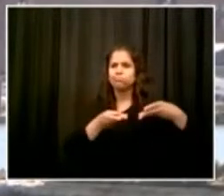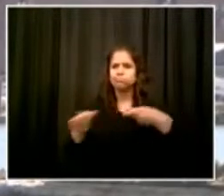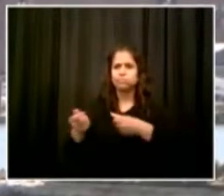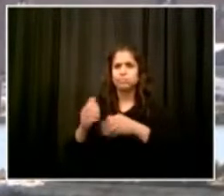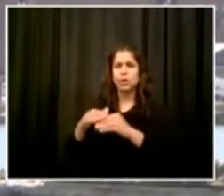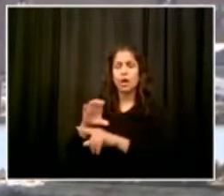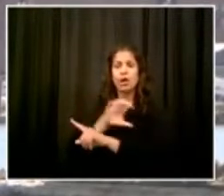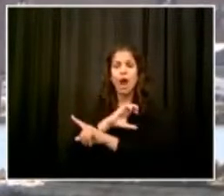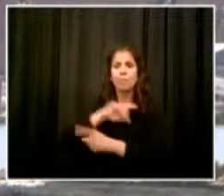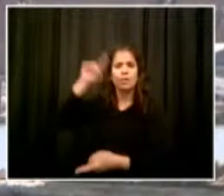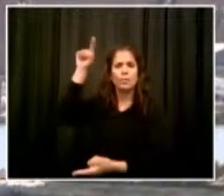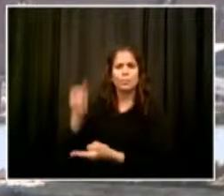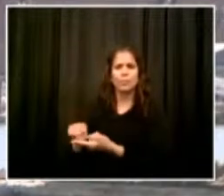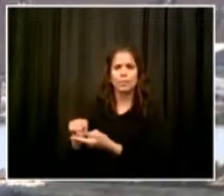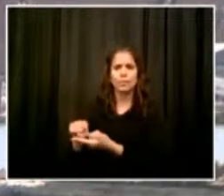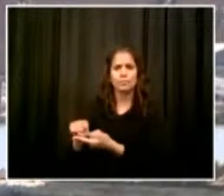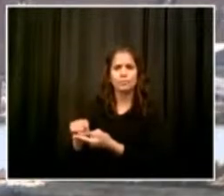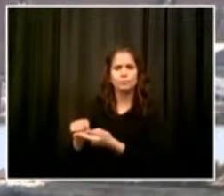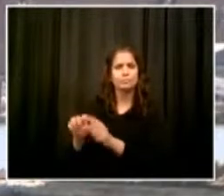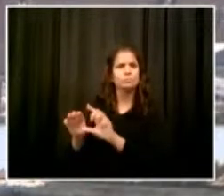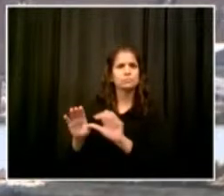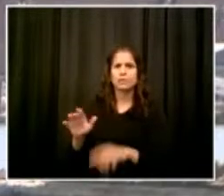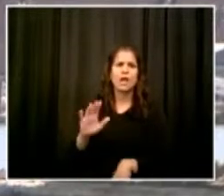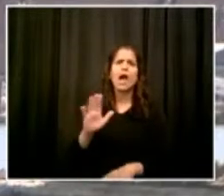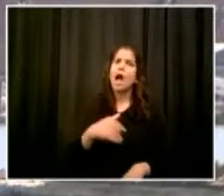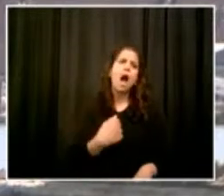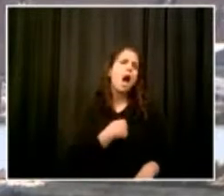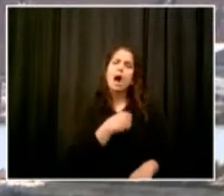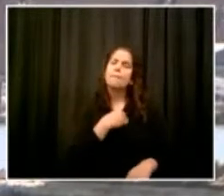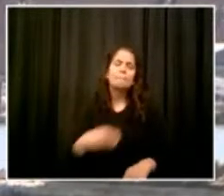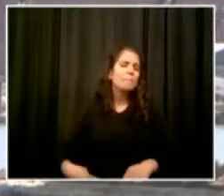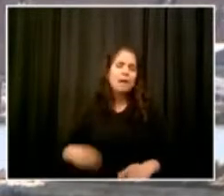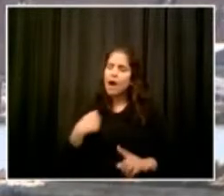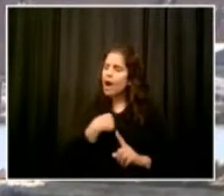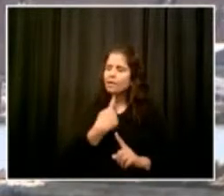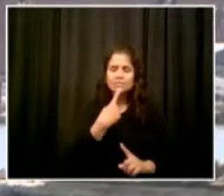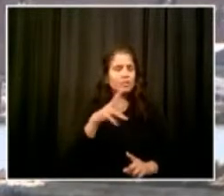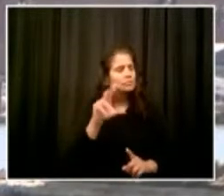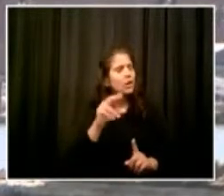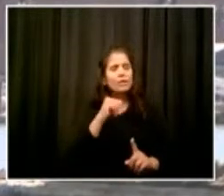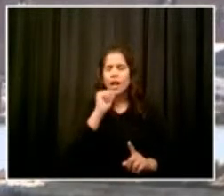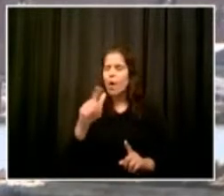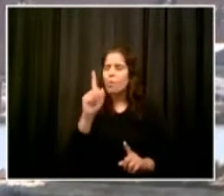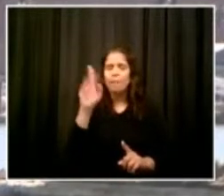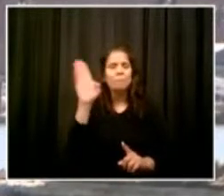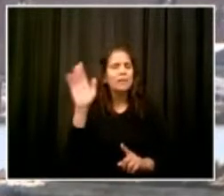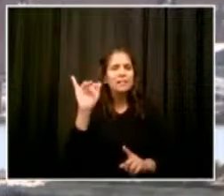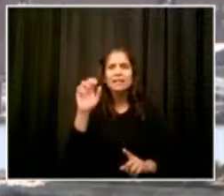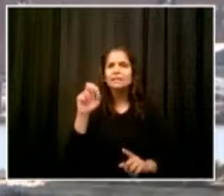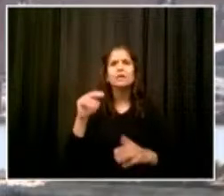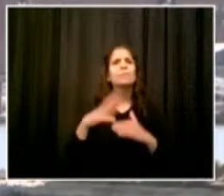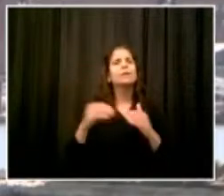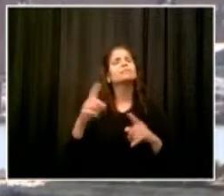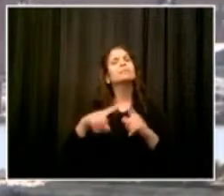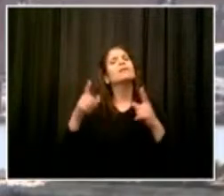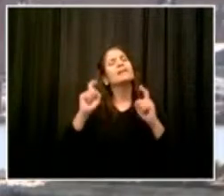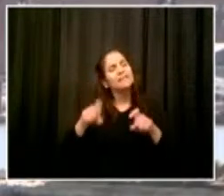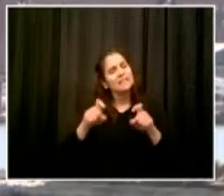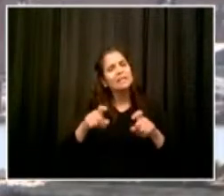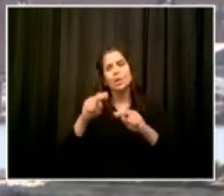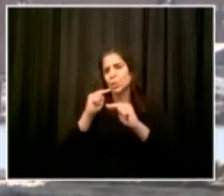first thing I want to see it go to is youth programs. But do you think that the $1 billion number in their mind is